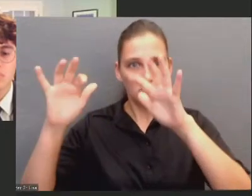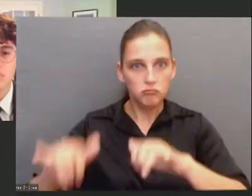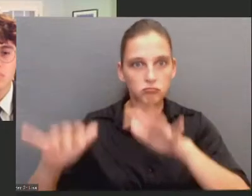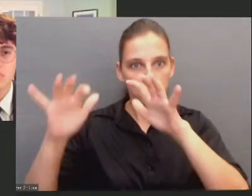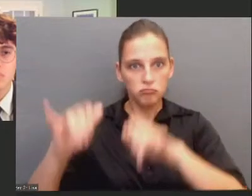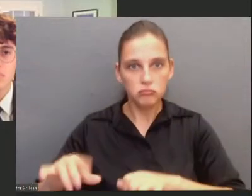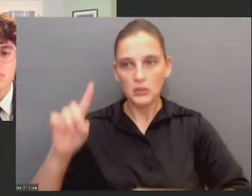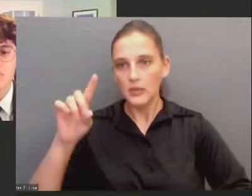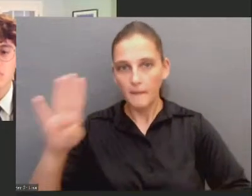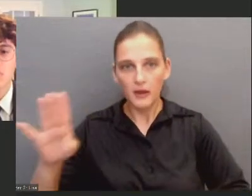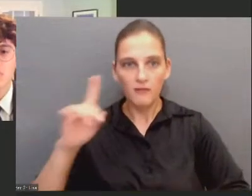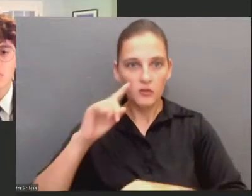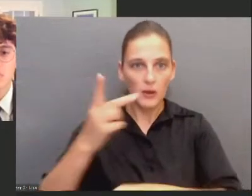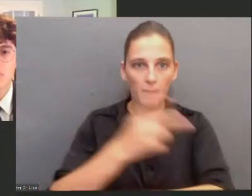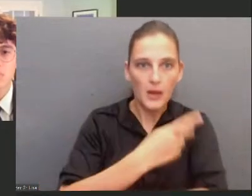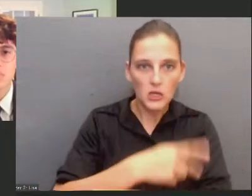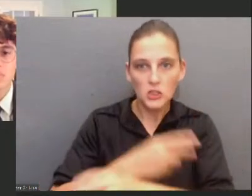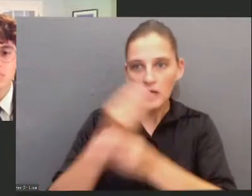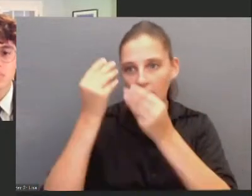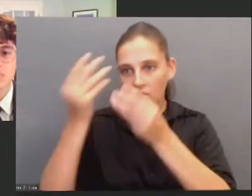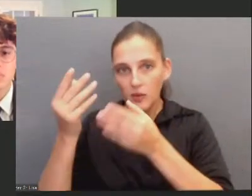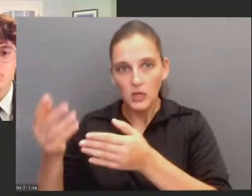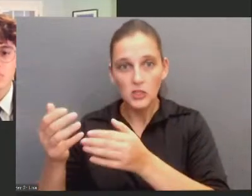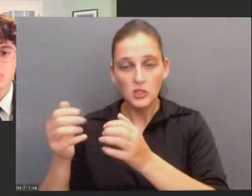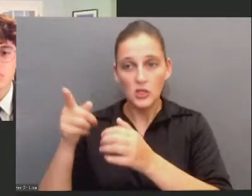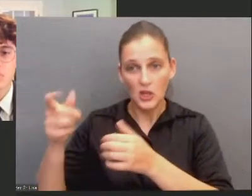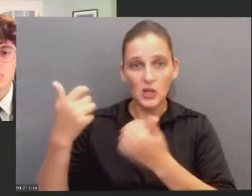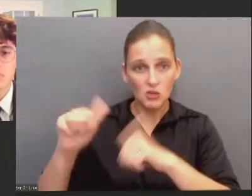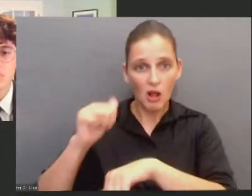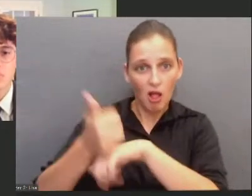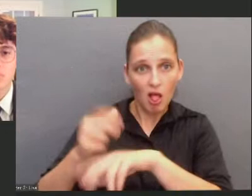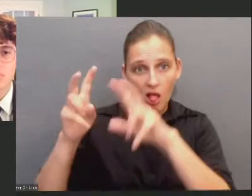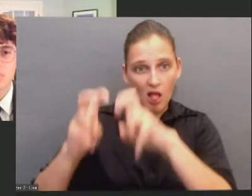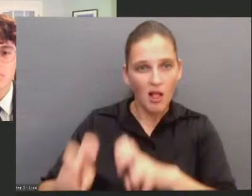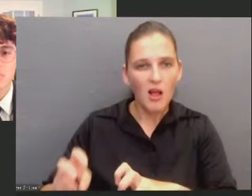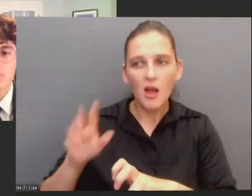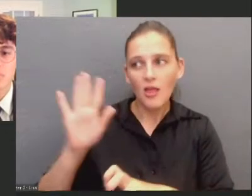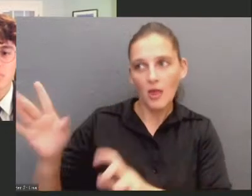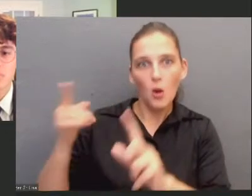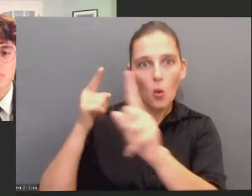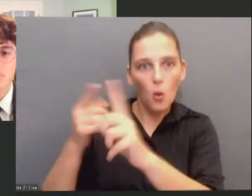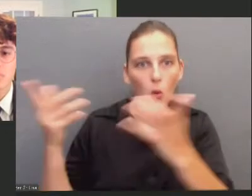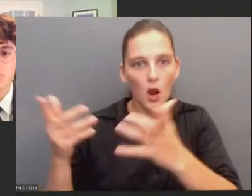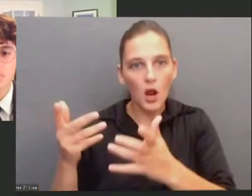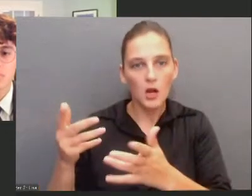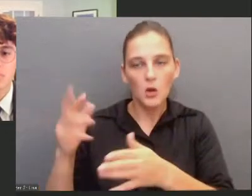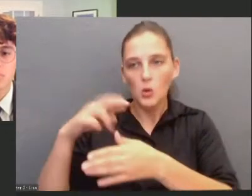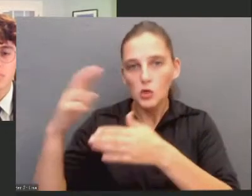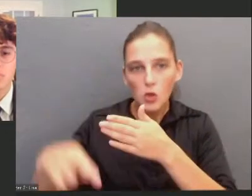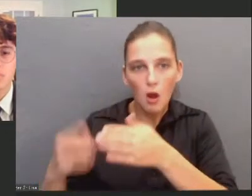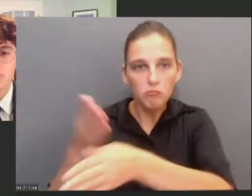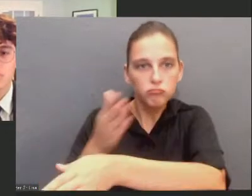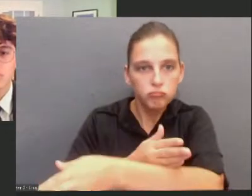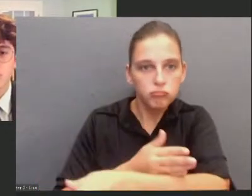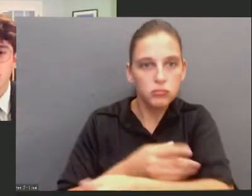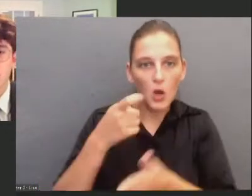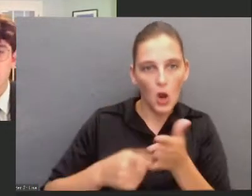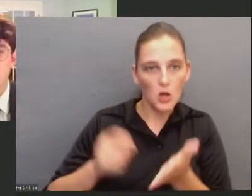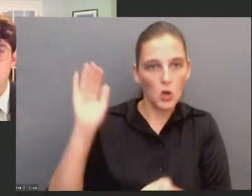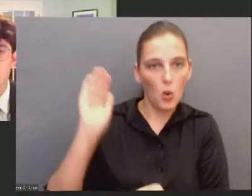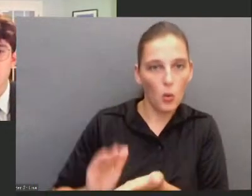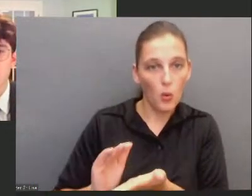analytic capabilities with the hopes of improving outcomes and lowering costs. But many of those large data sets do